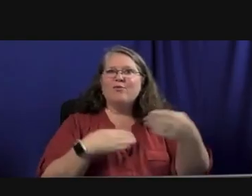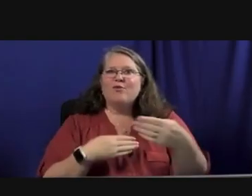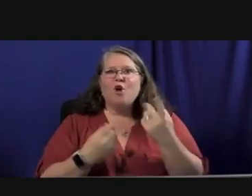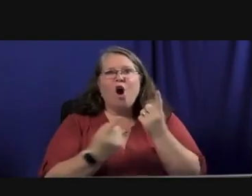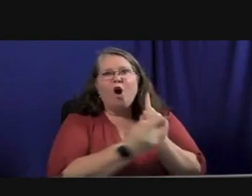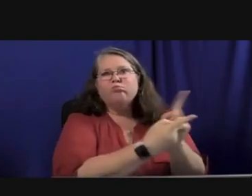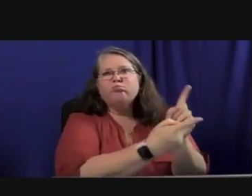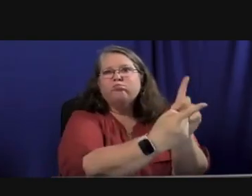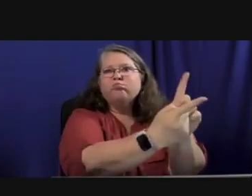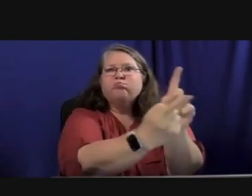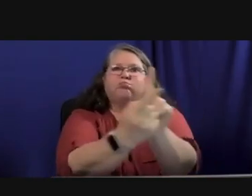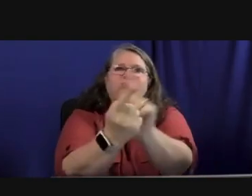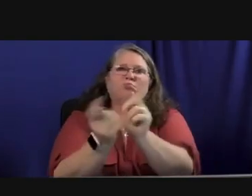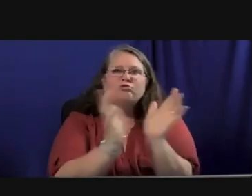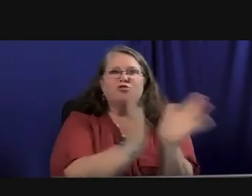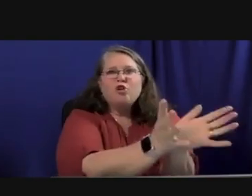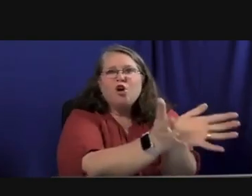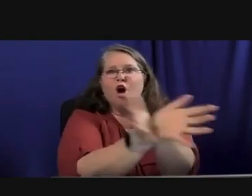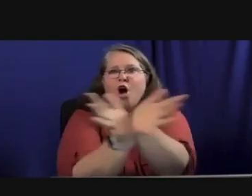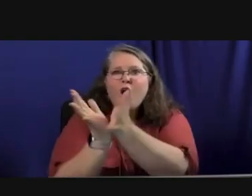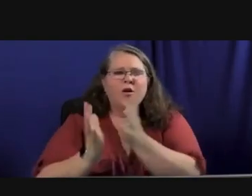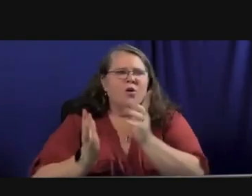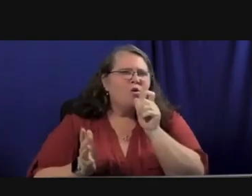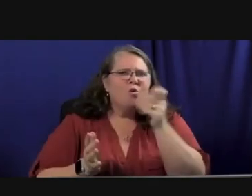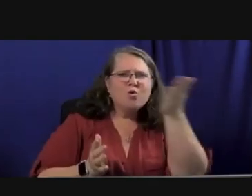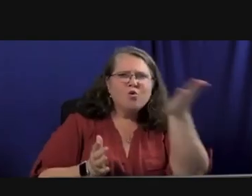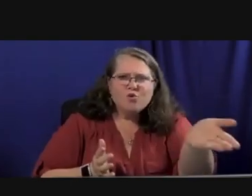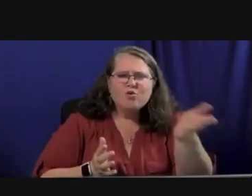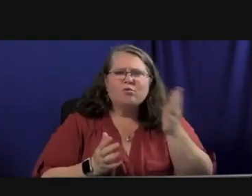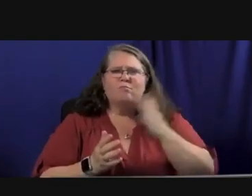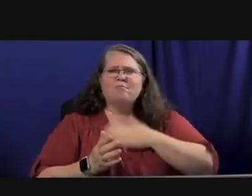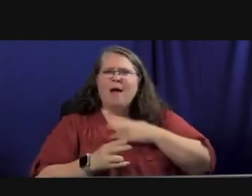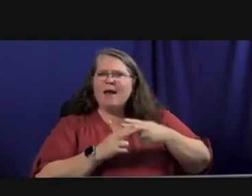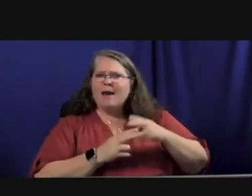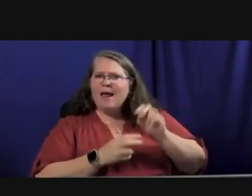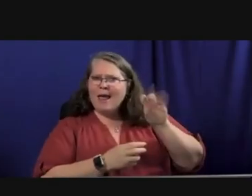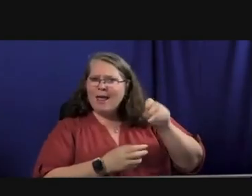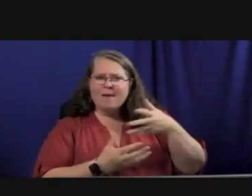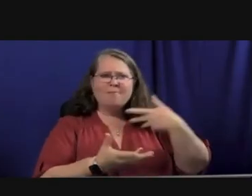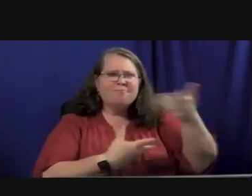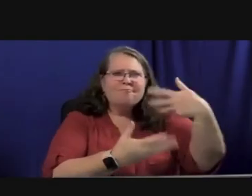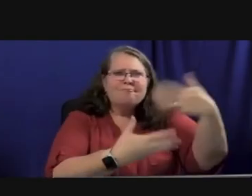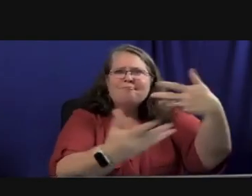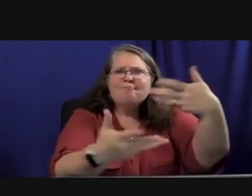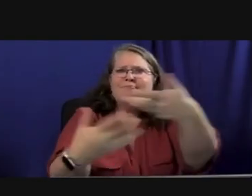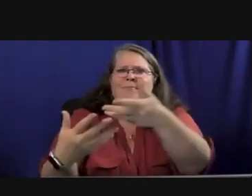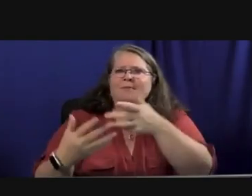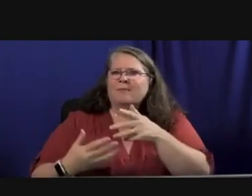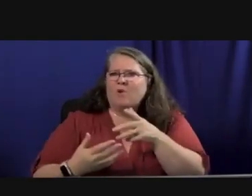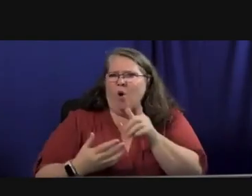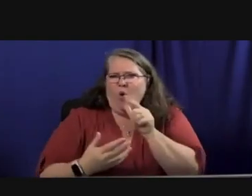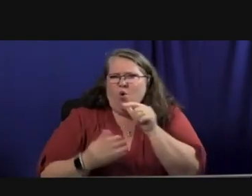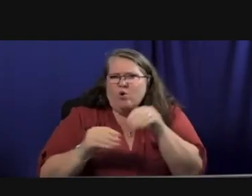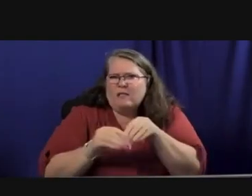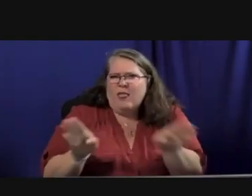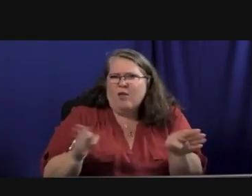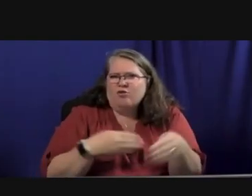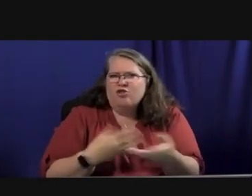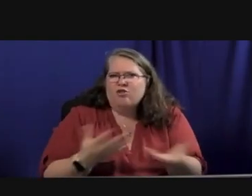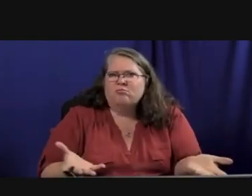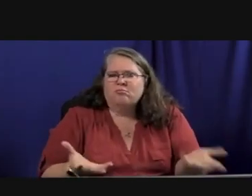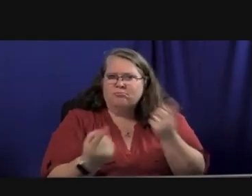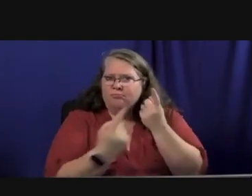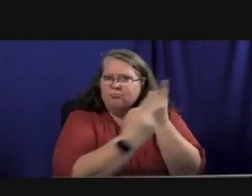that is how you make that relationship with people who's in the room. That's, and as far as giving their name and introducing